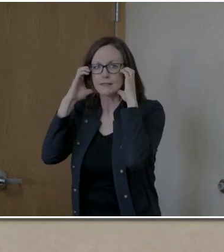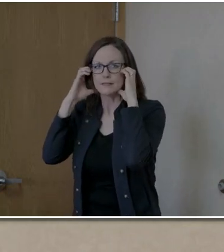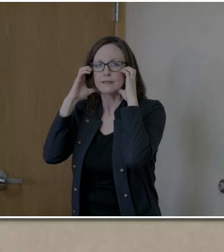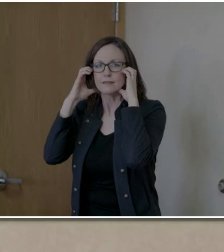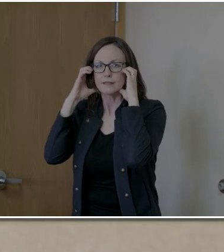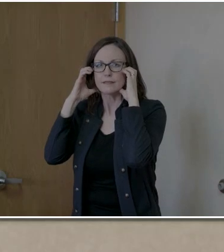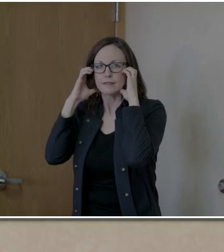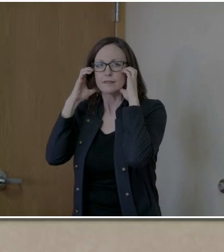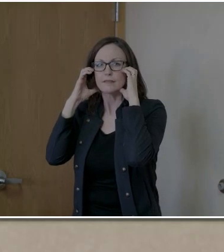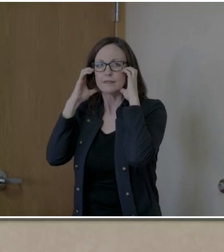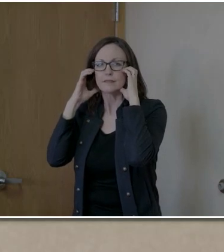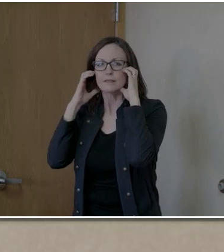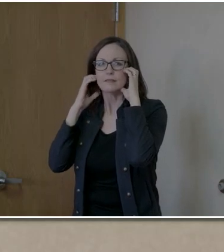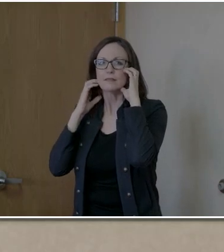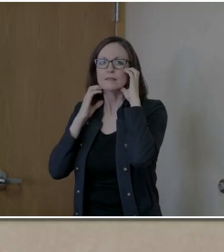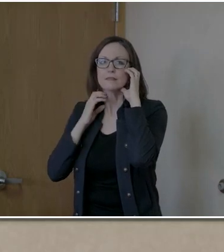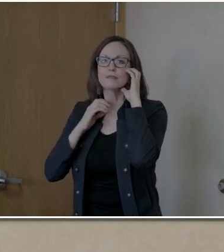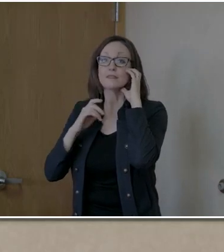workers.